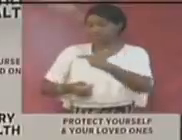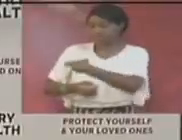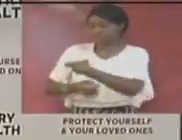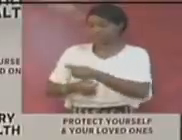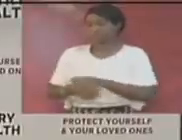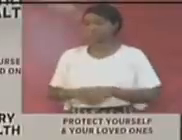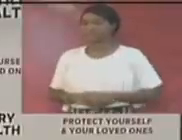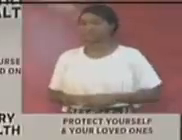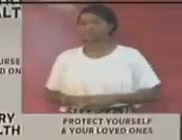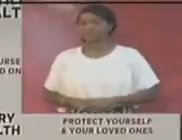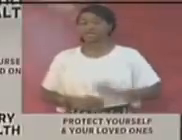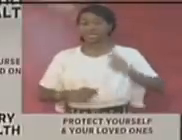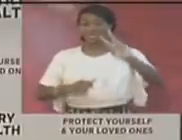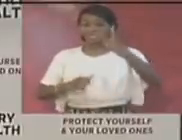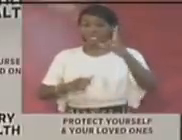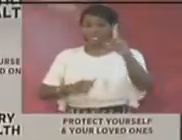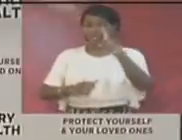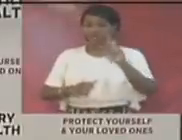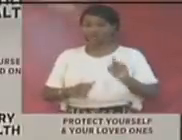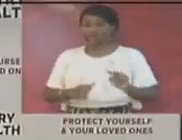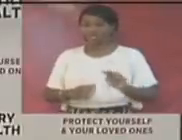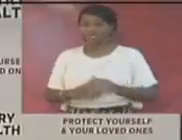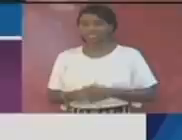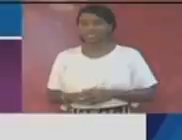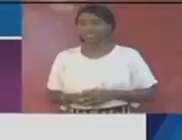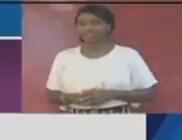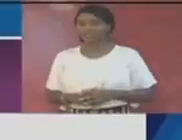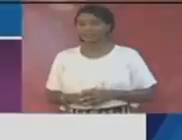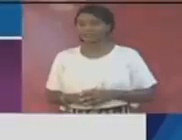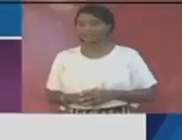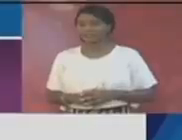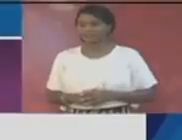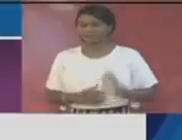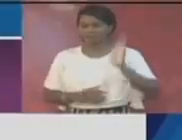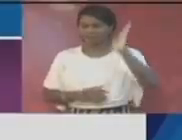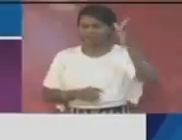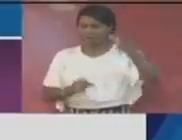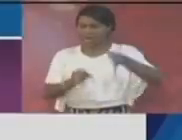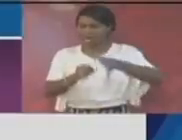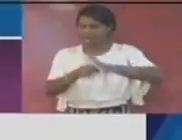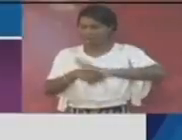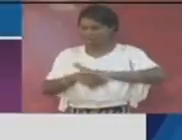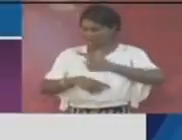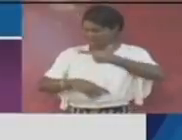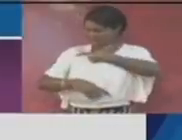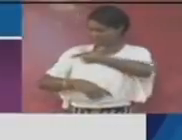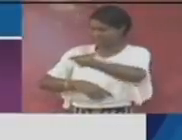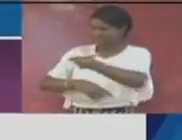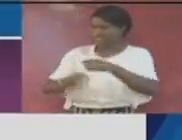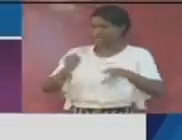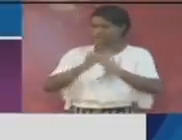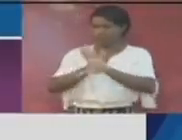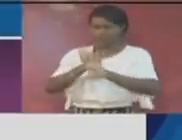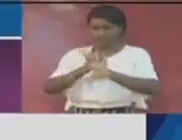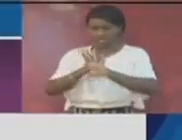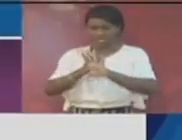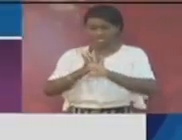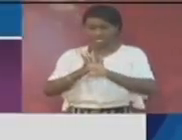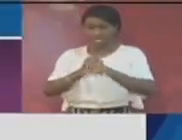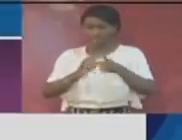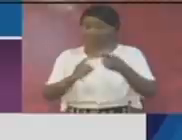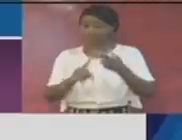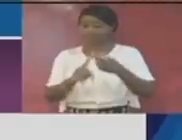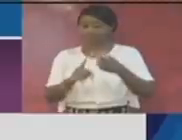And second question that has come into us from the public: will a COVID-19 vaccination protect me from getting